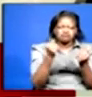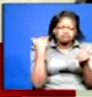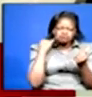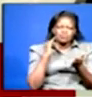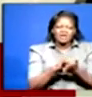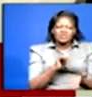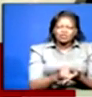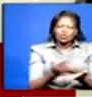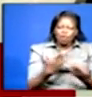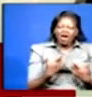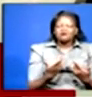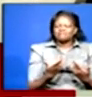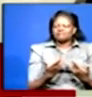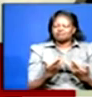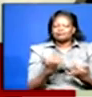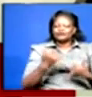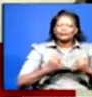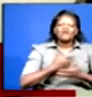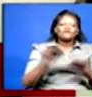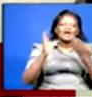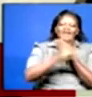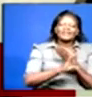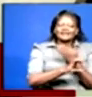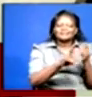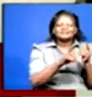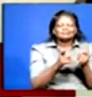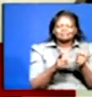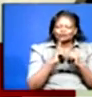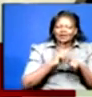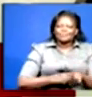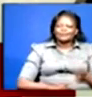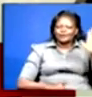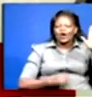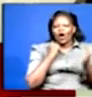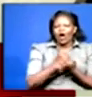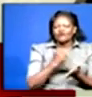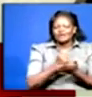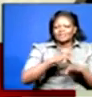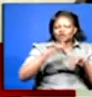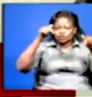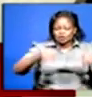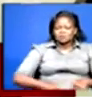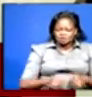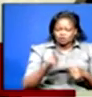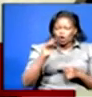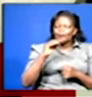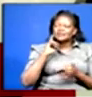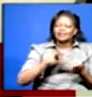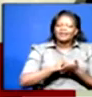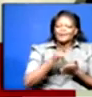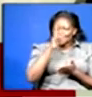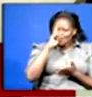to be having a field day across the country. Speaking after being sworn into office early today, Koome said police officers will